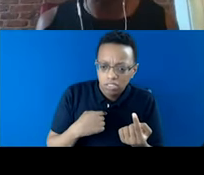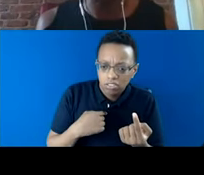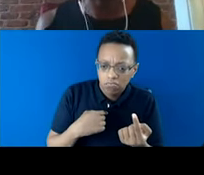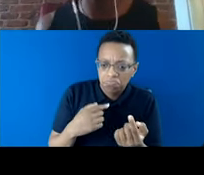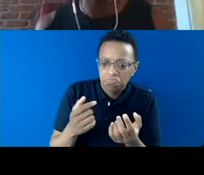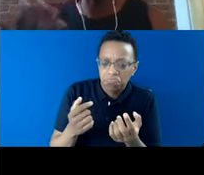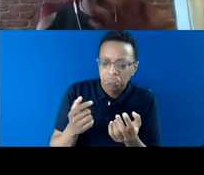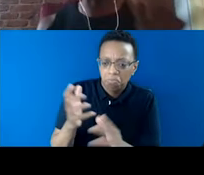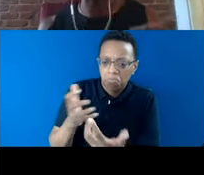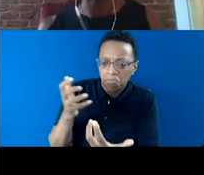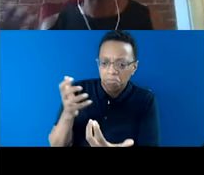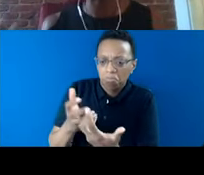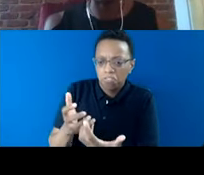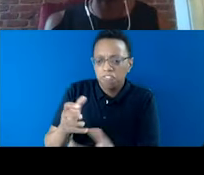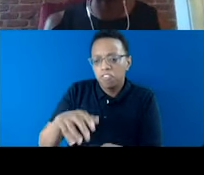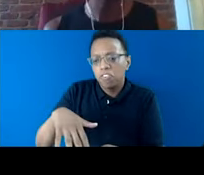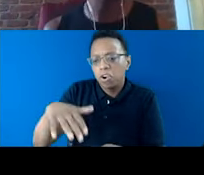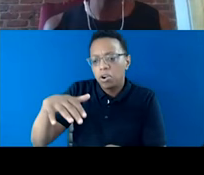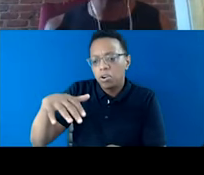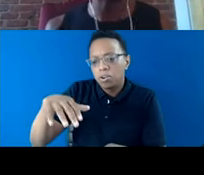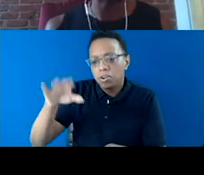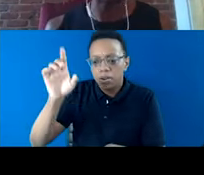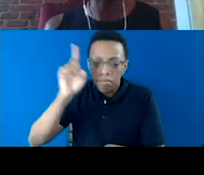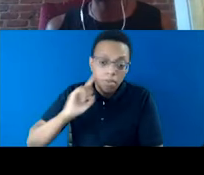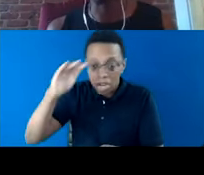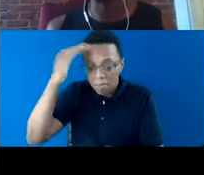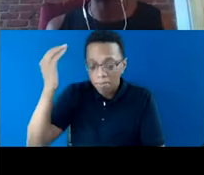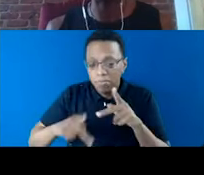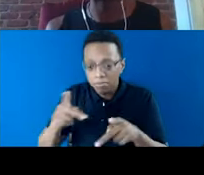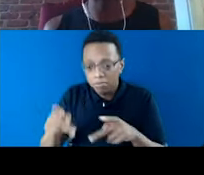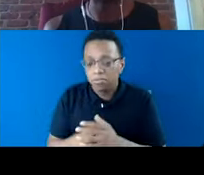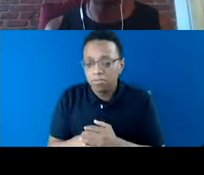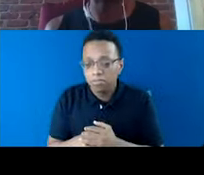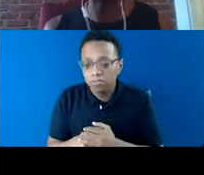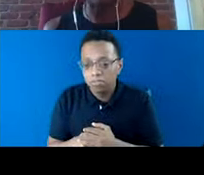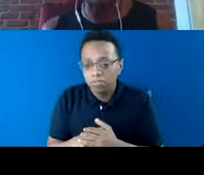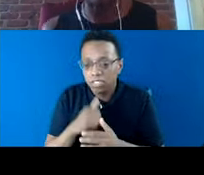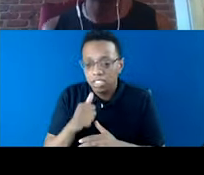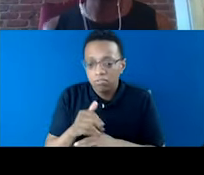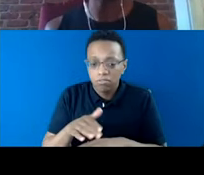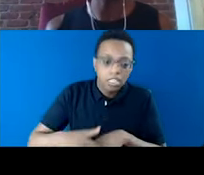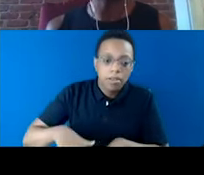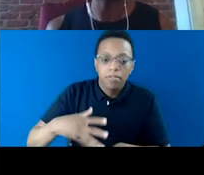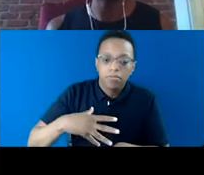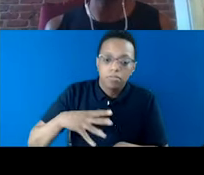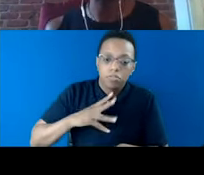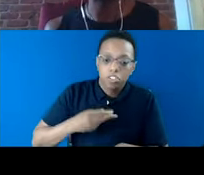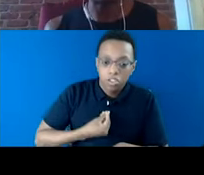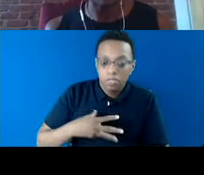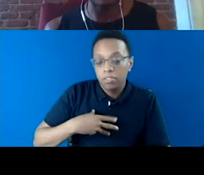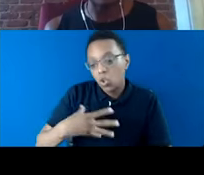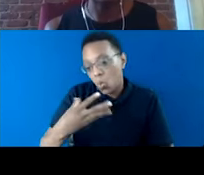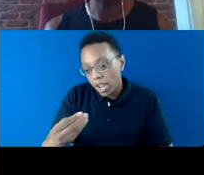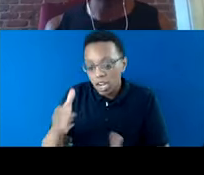and black people? How about we do that? We don't pretend that to be trans is to have a white or a middle-class experience, but instead come from